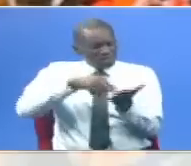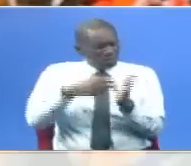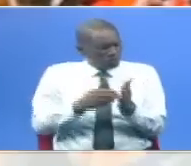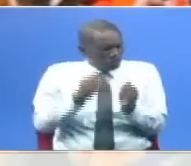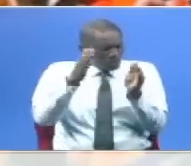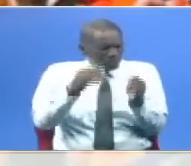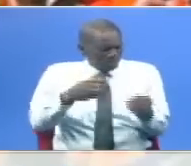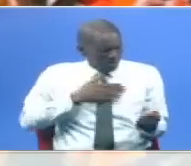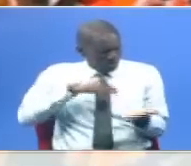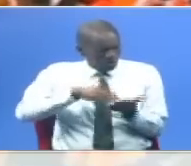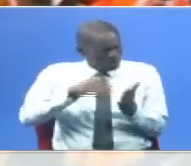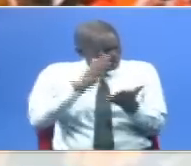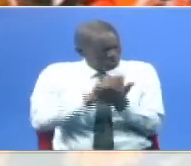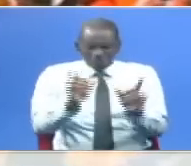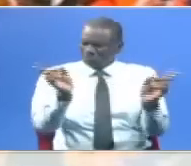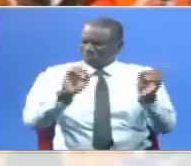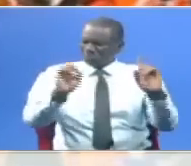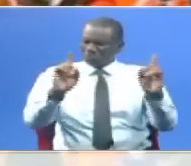mtu.